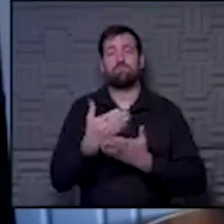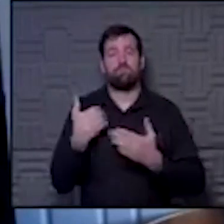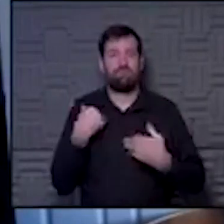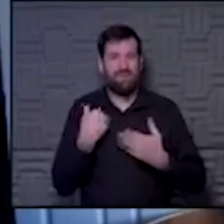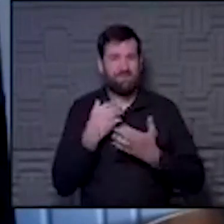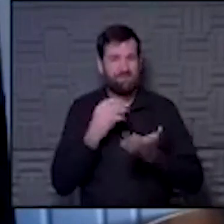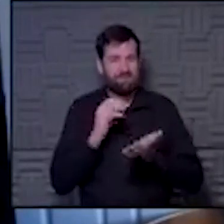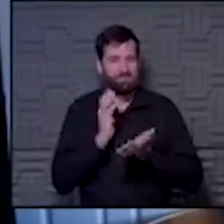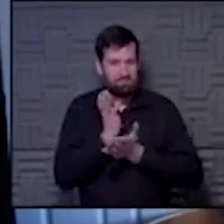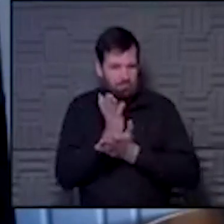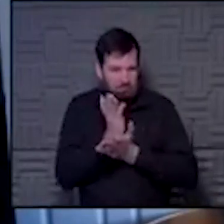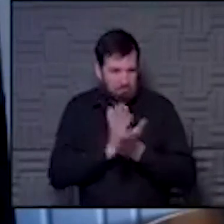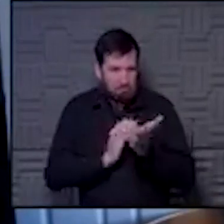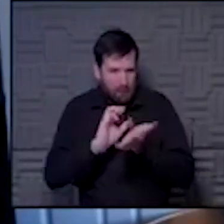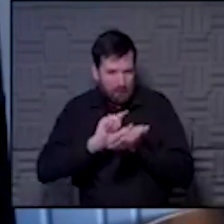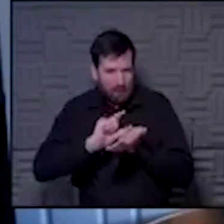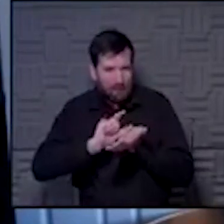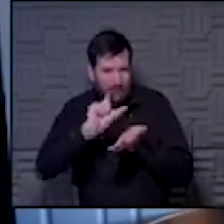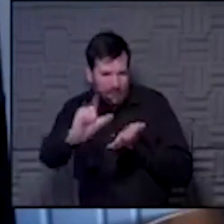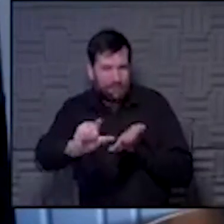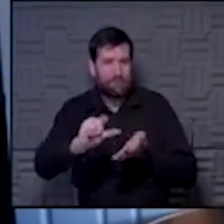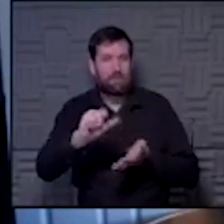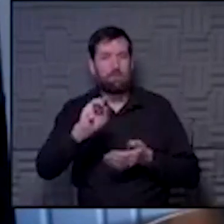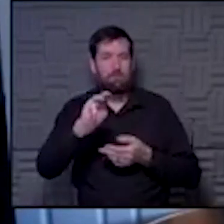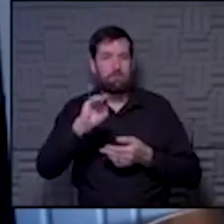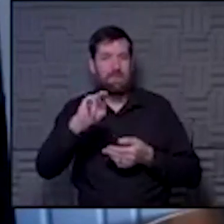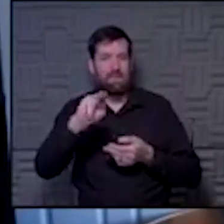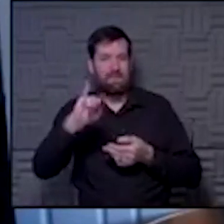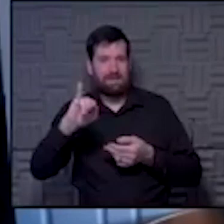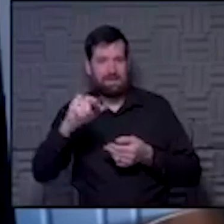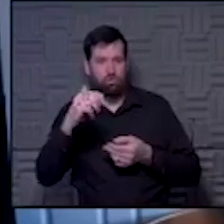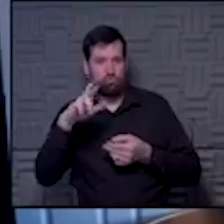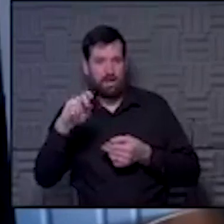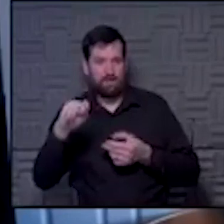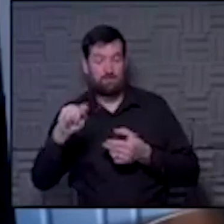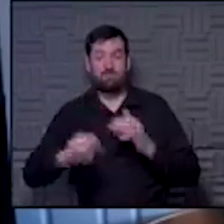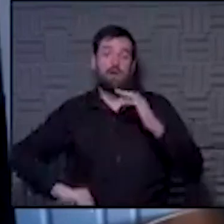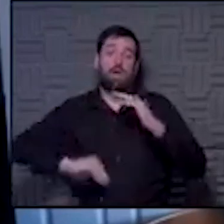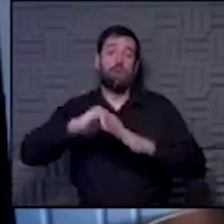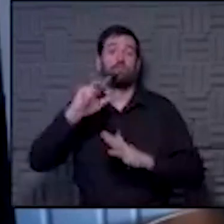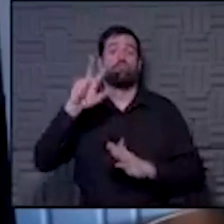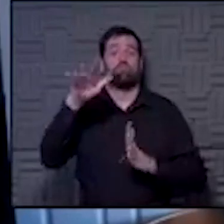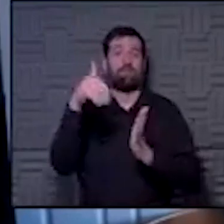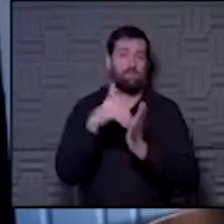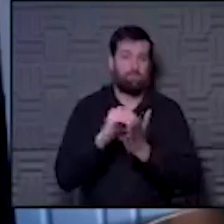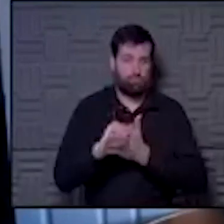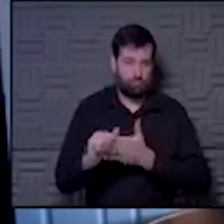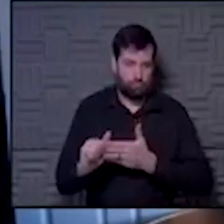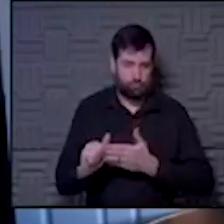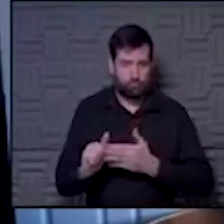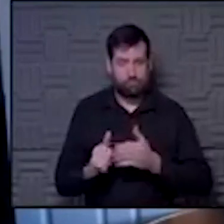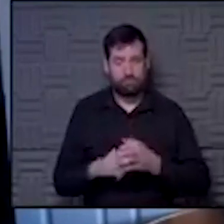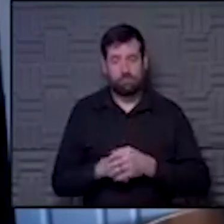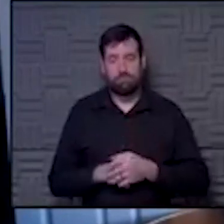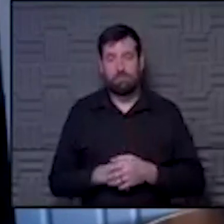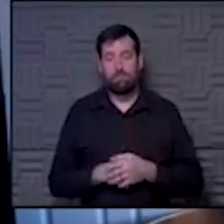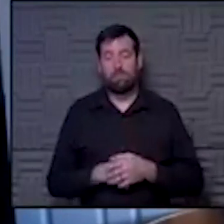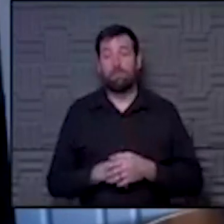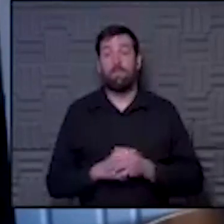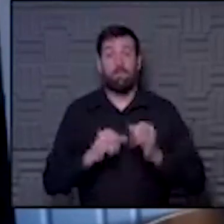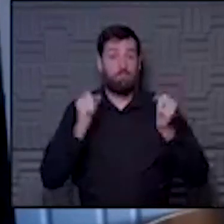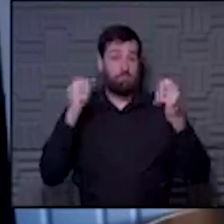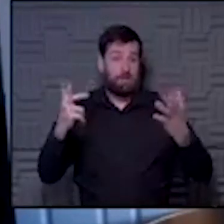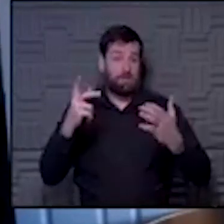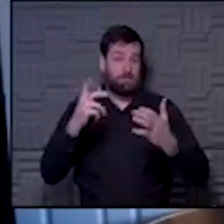small pool of mini grant funding available. Those mini grants are up to $3,000. So many of these